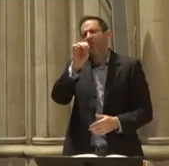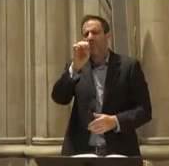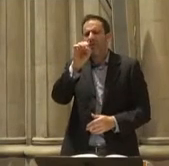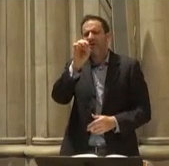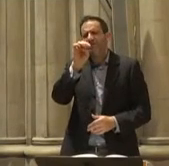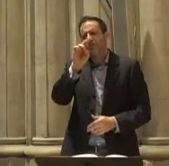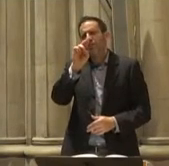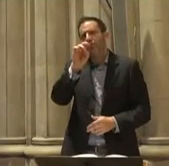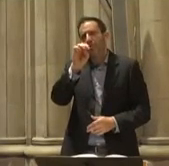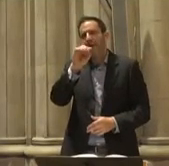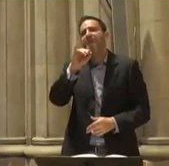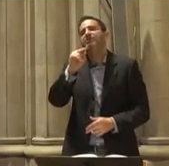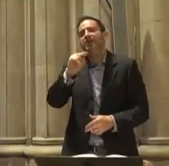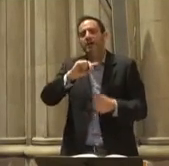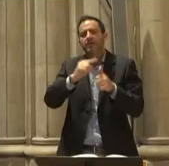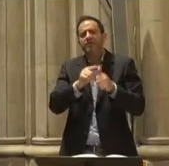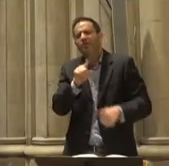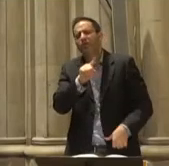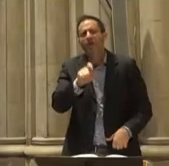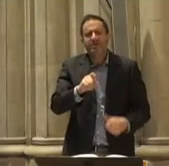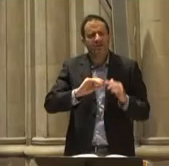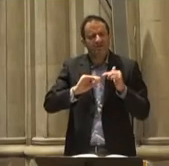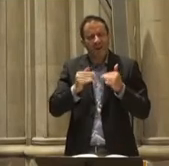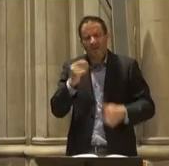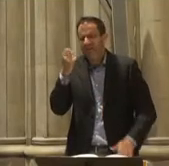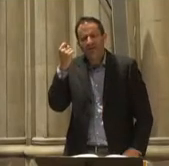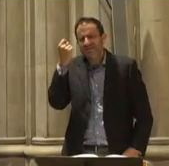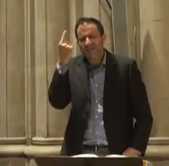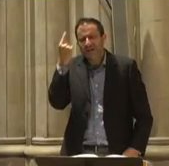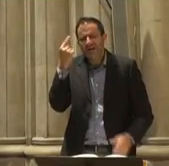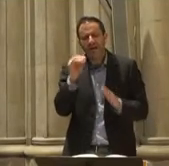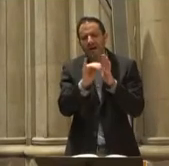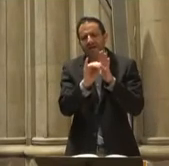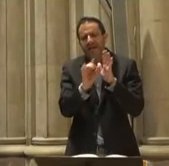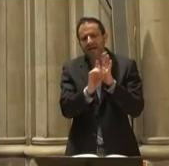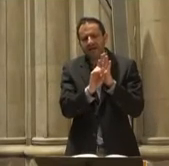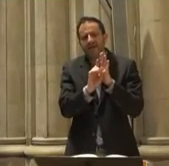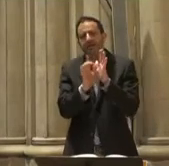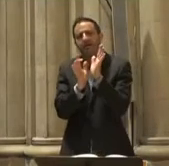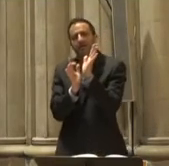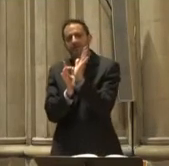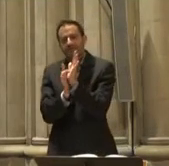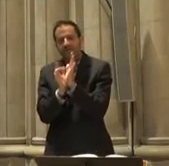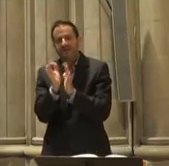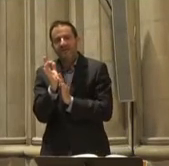The first question to be grappled with was how to understand the identity of Jesus.